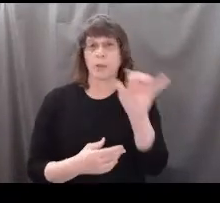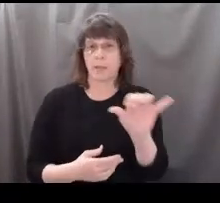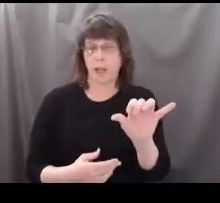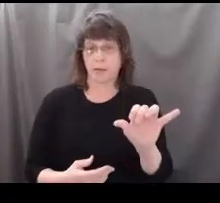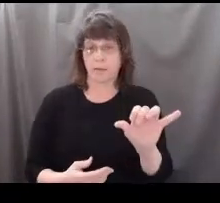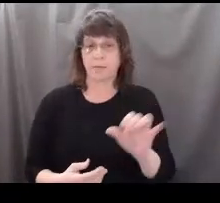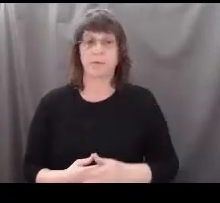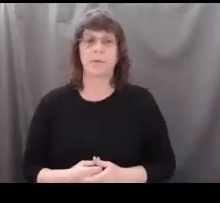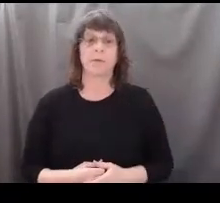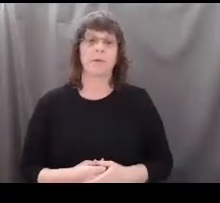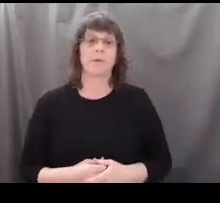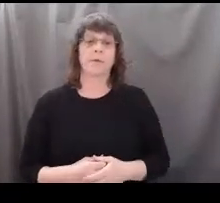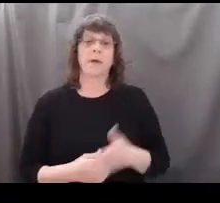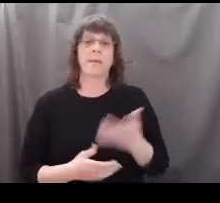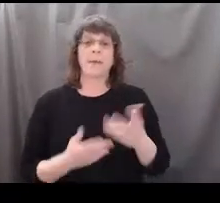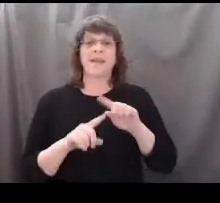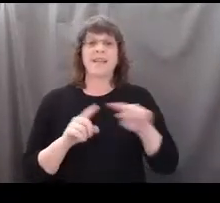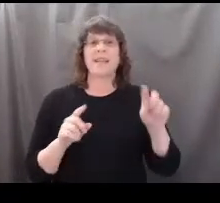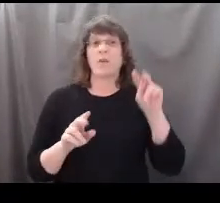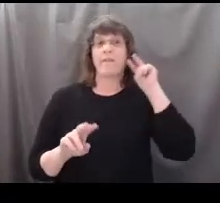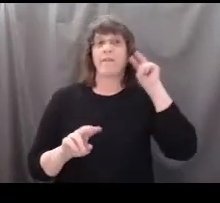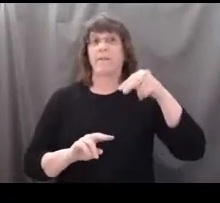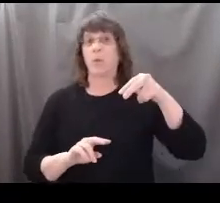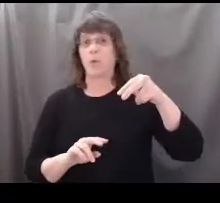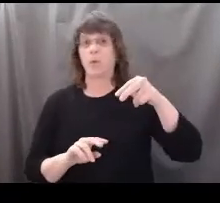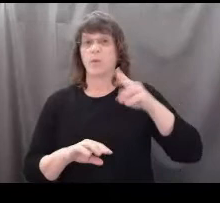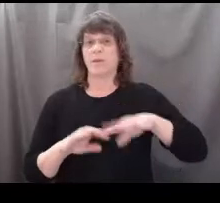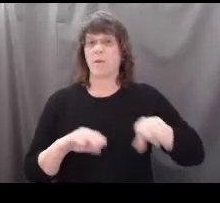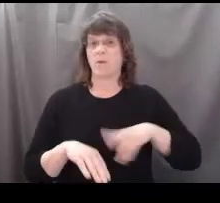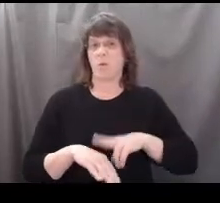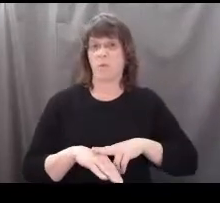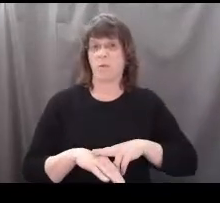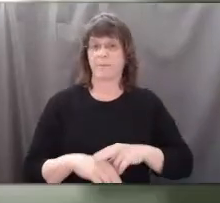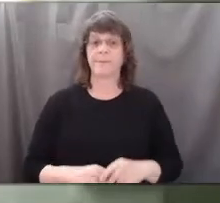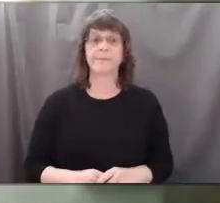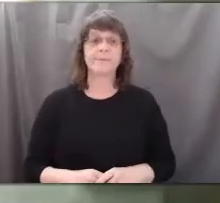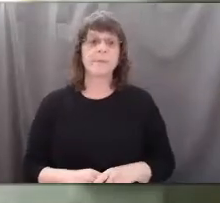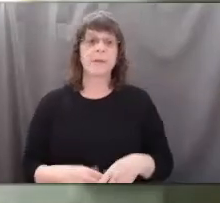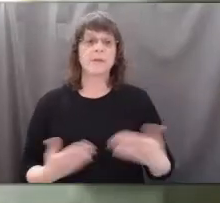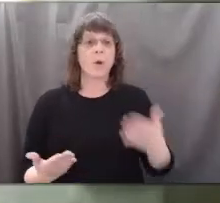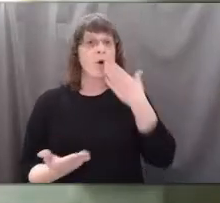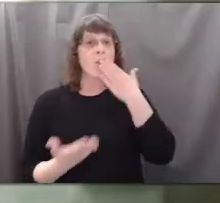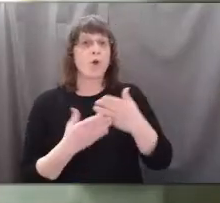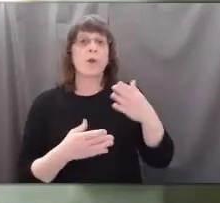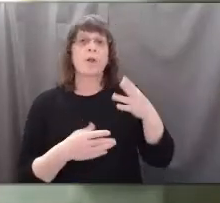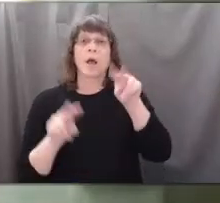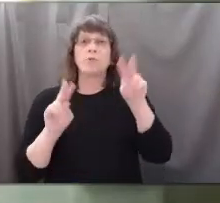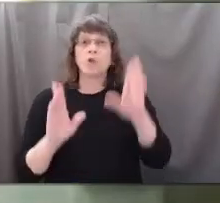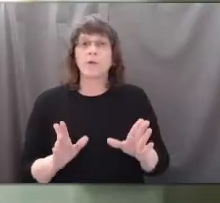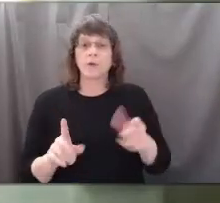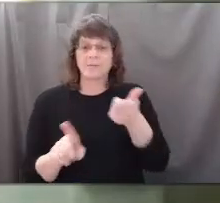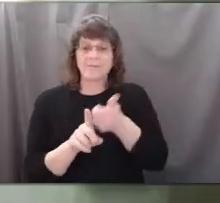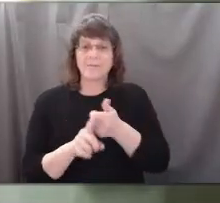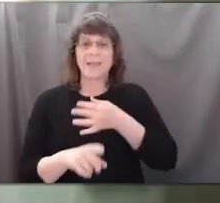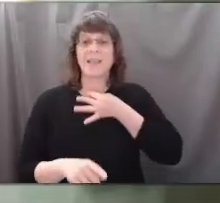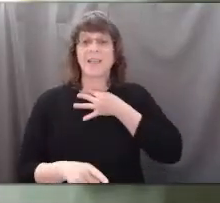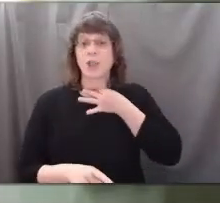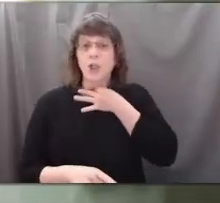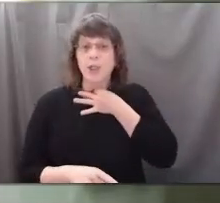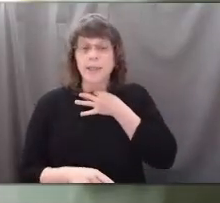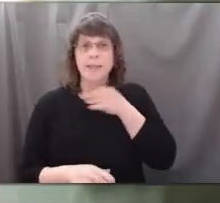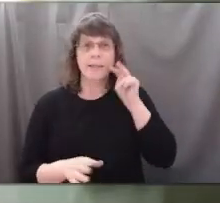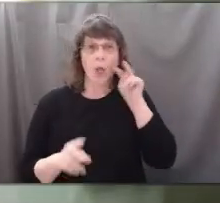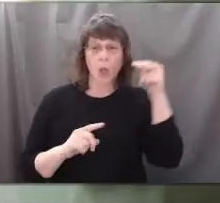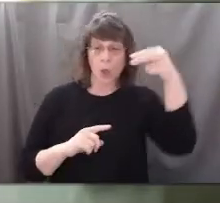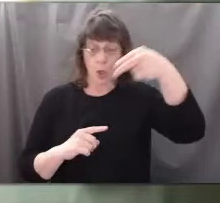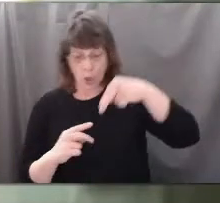like in a different view than you would normally be looking at it. So good observers are curious, they look